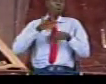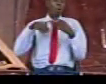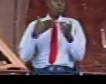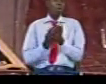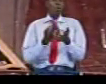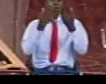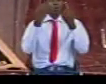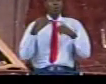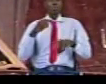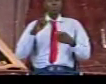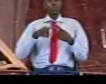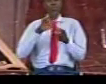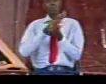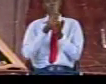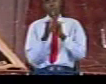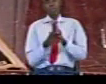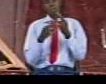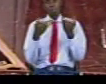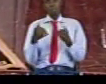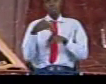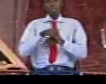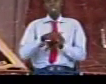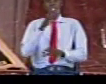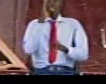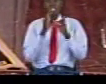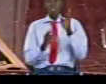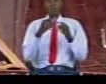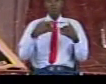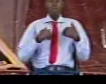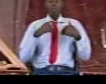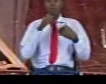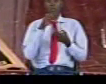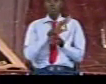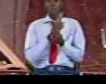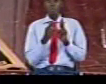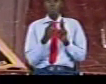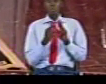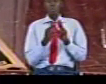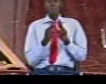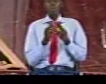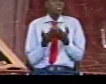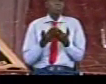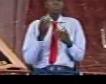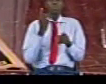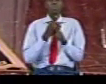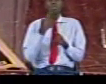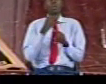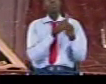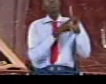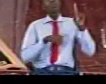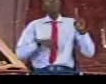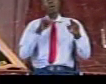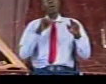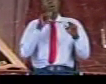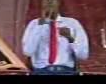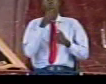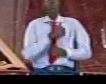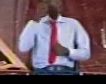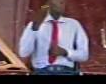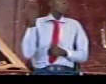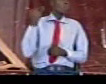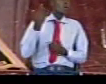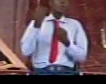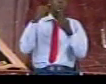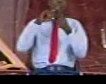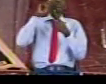repentance. Tonight, if you have not repented, very simple. You just say, Lord, I'm sorry for my past. I come to you tonight. Forgive